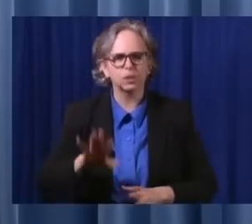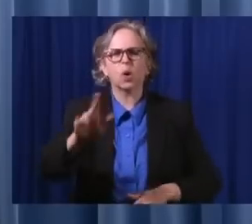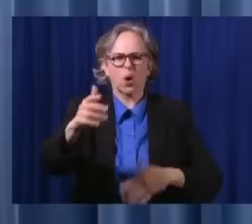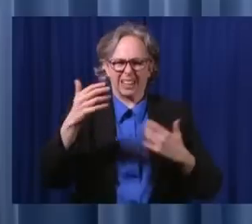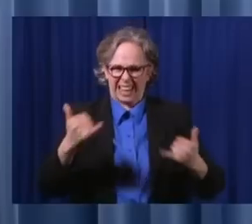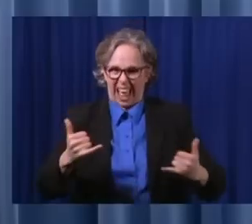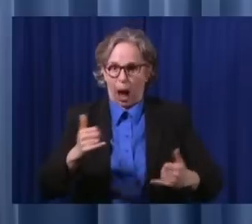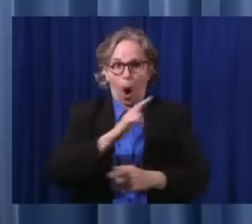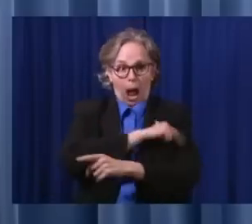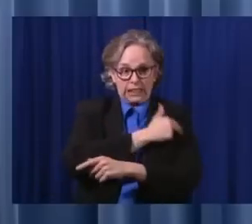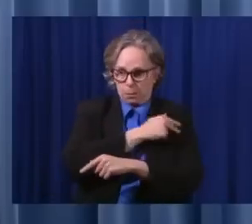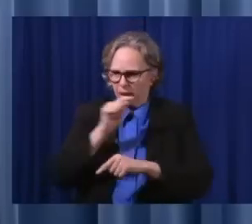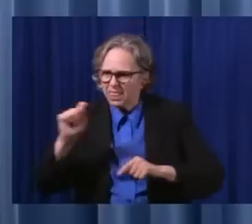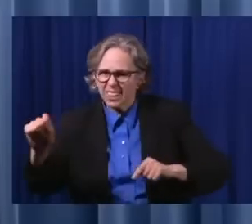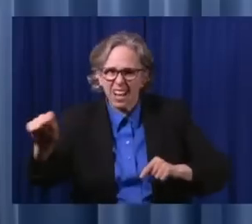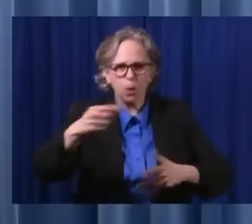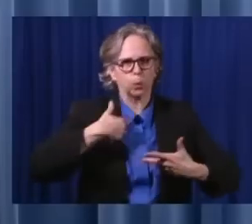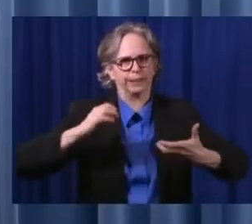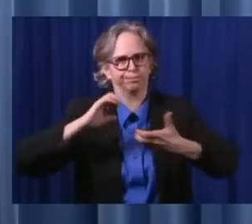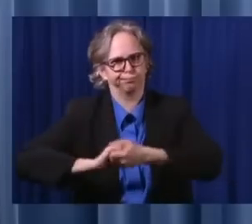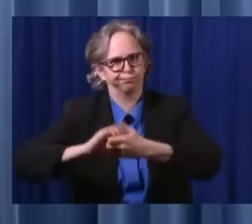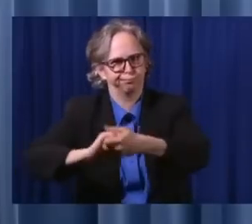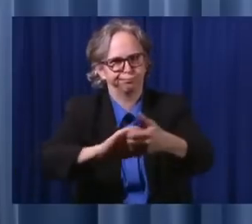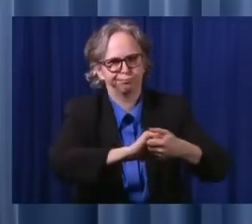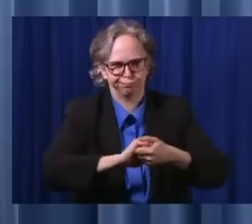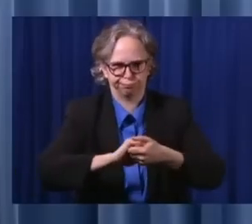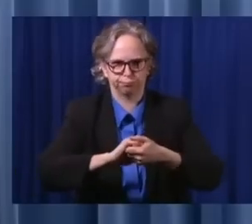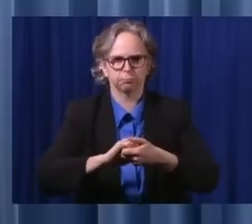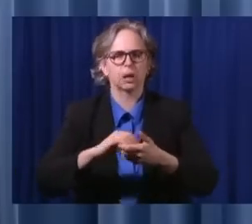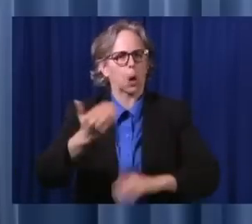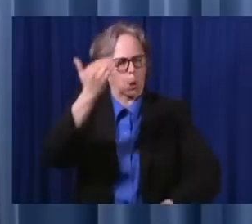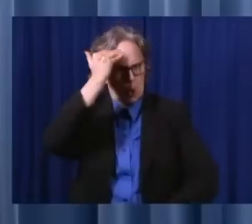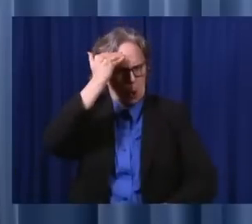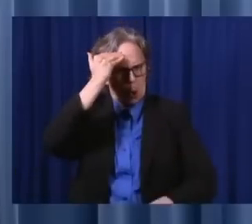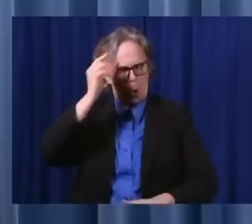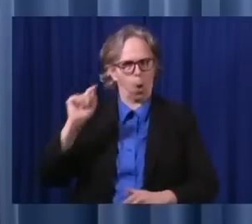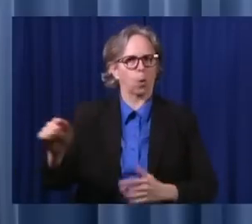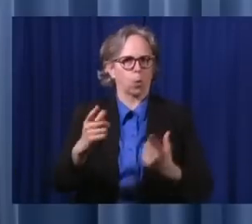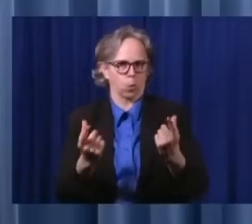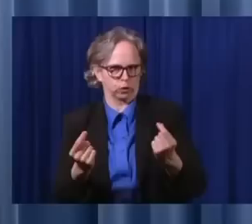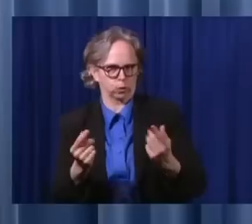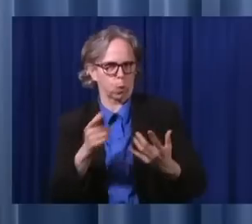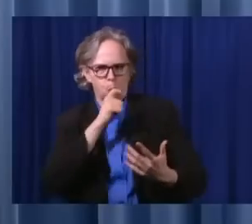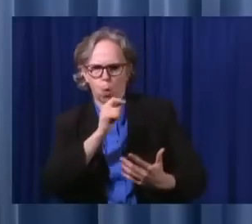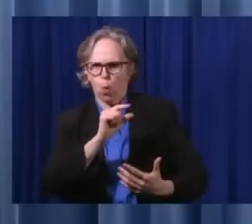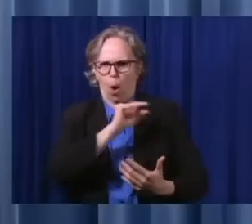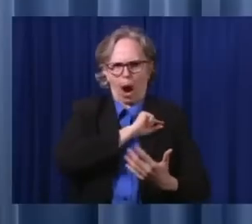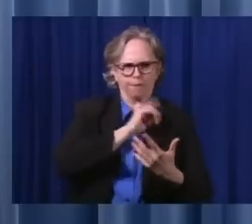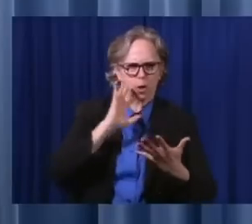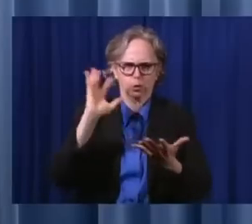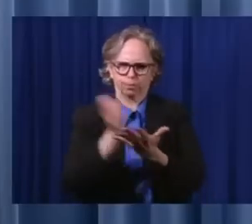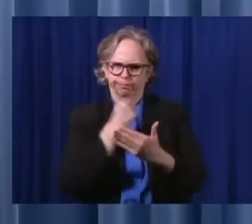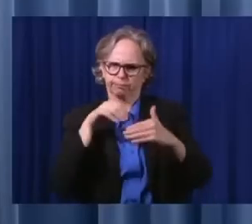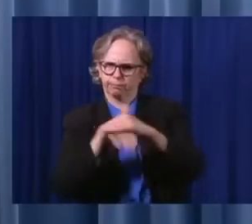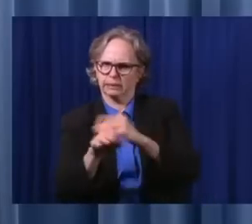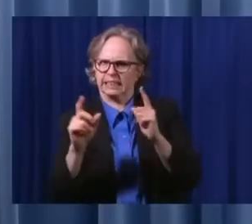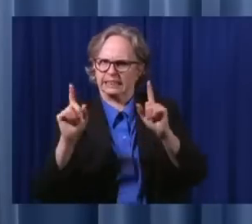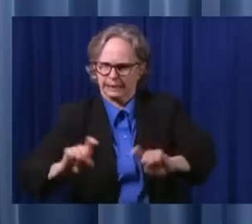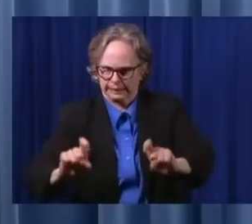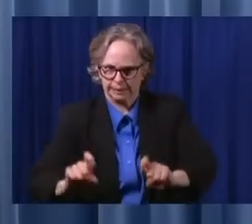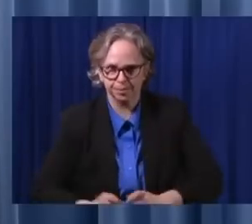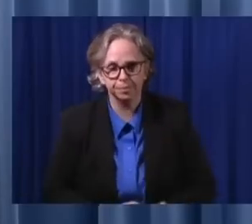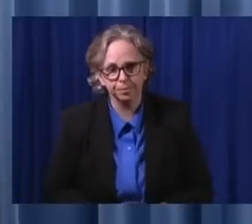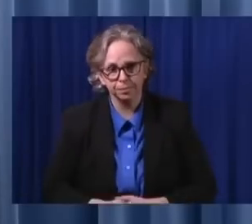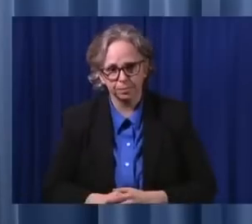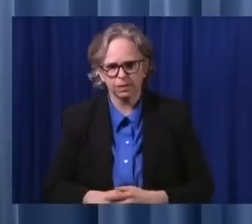hospital testing and the surgeries allowed. We're not making that announcement today. That's not quite done yet, but we will